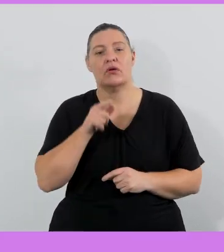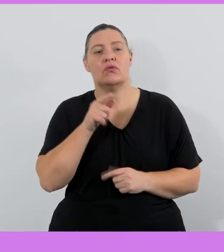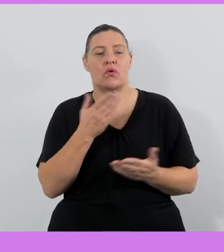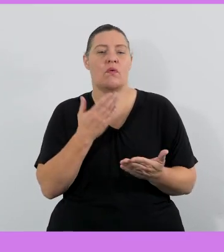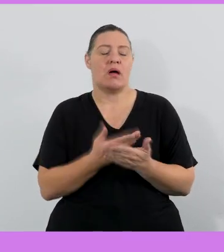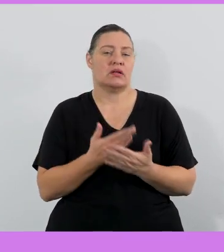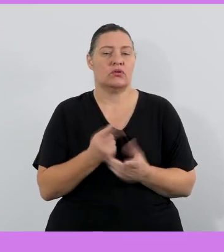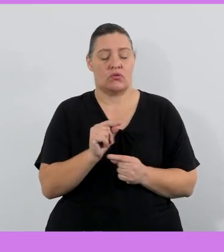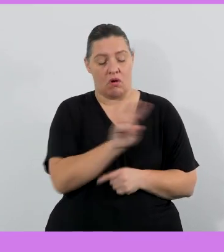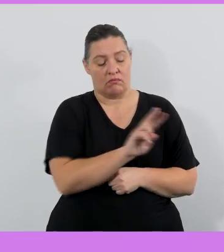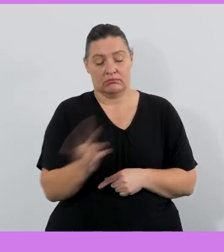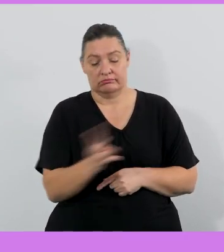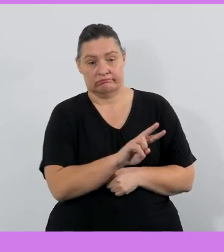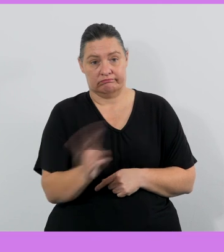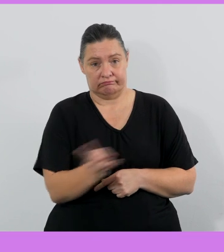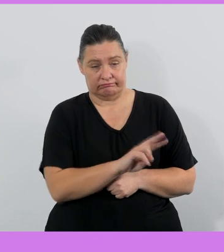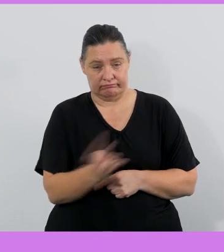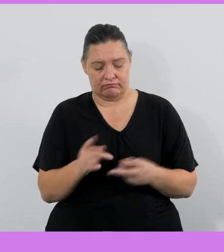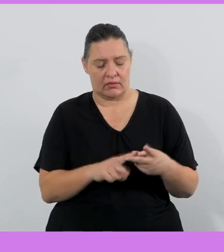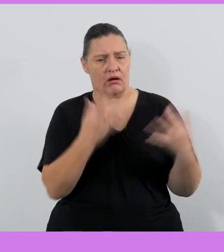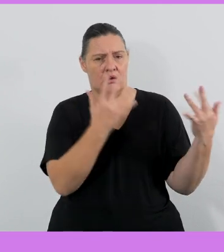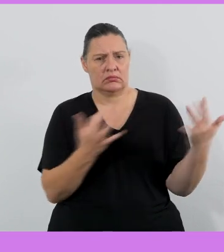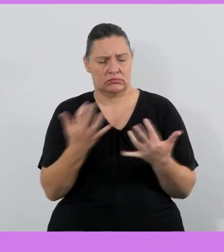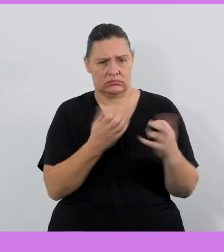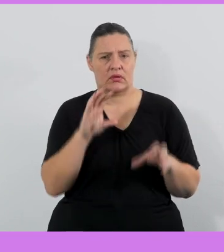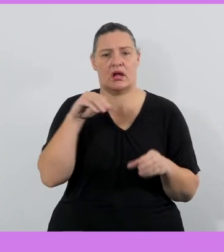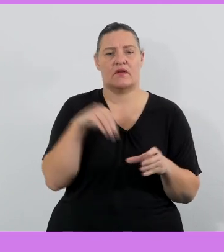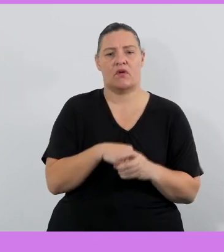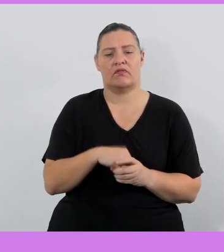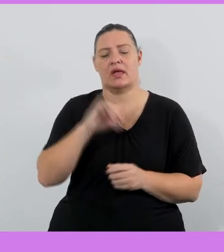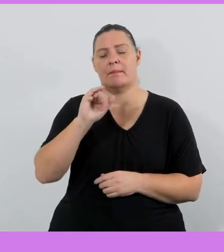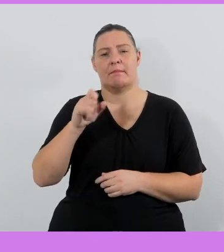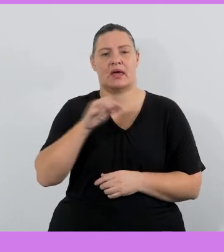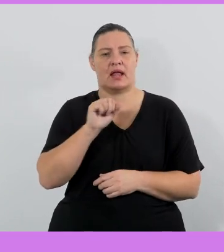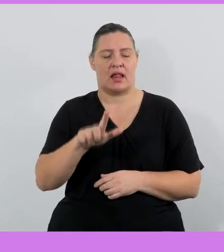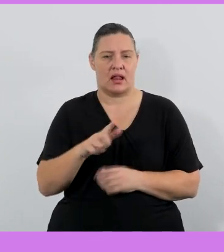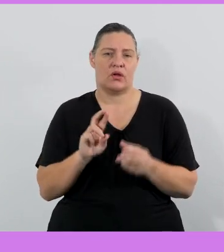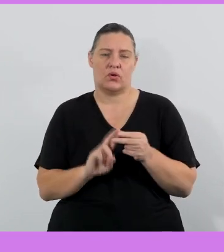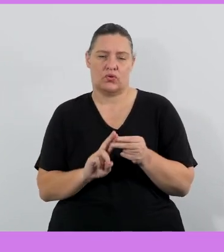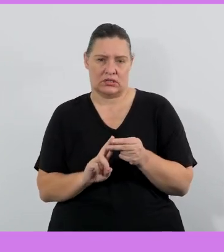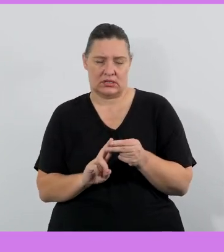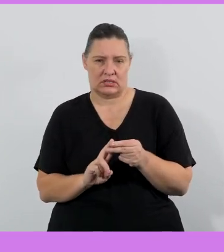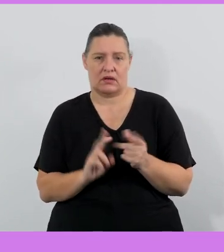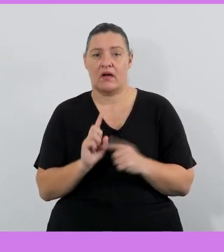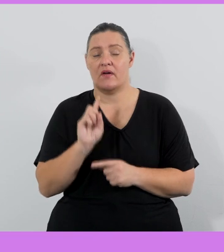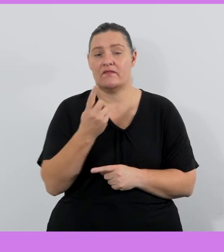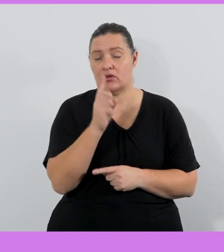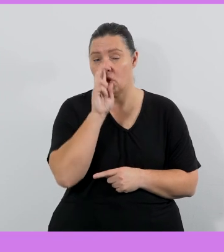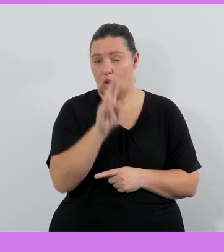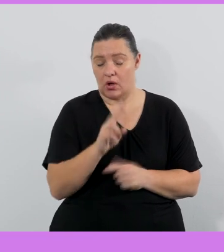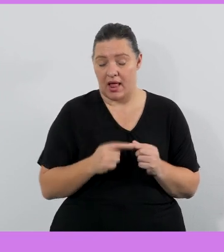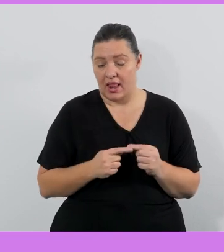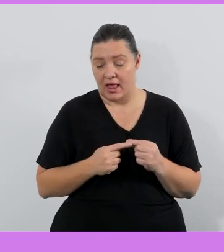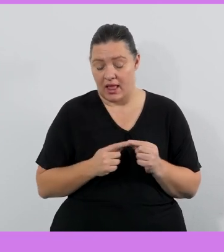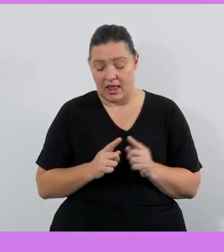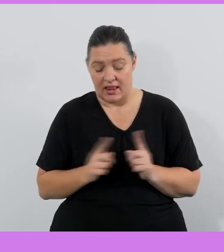be able to do conversions and calculations involving the imperial units of. First of all, we'll look at length and